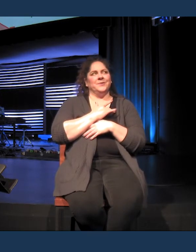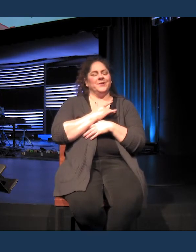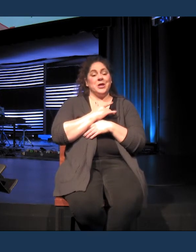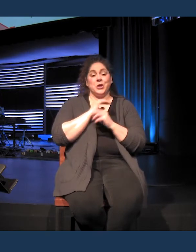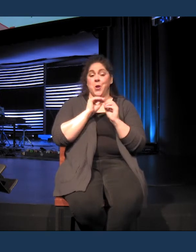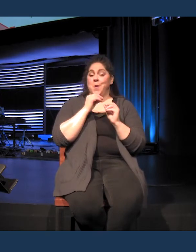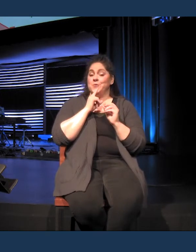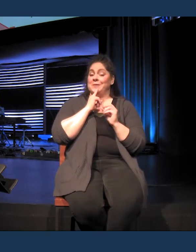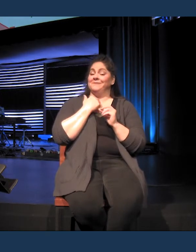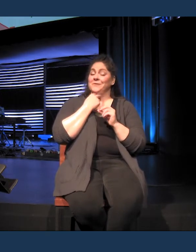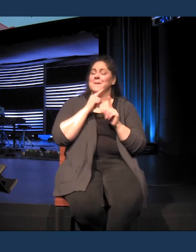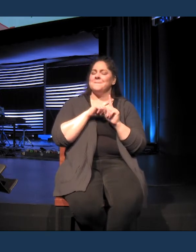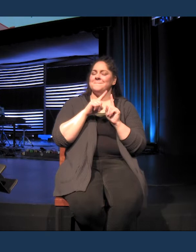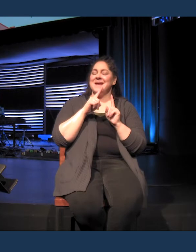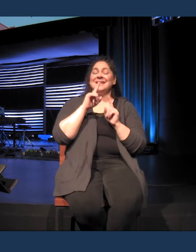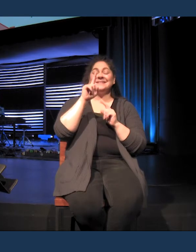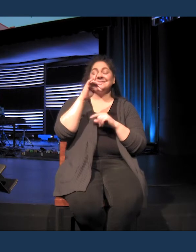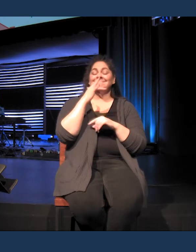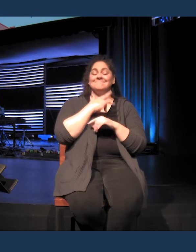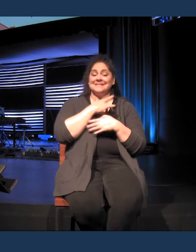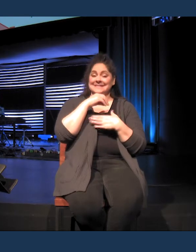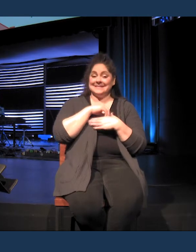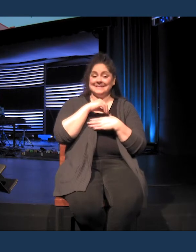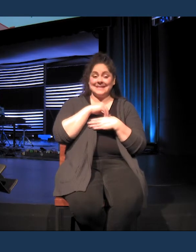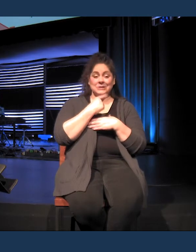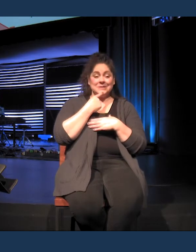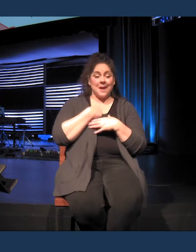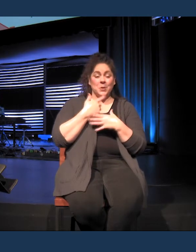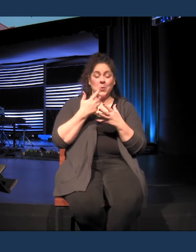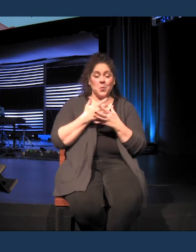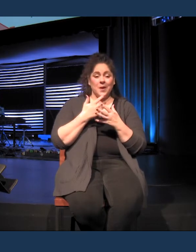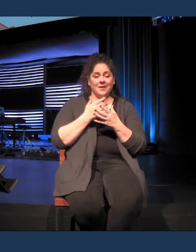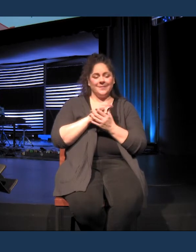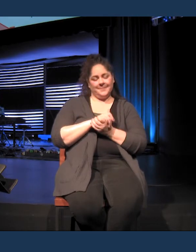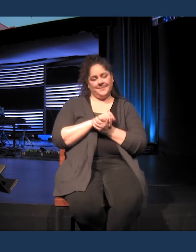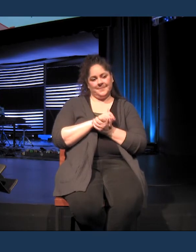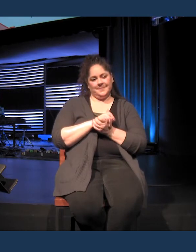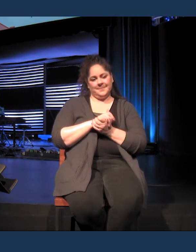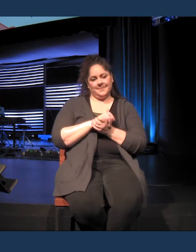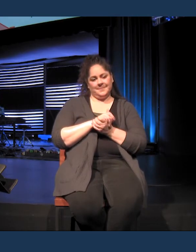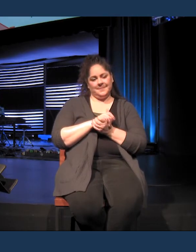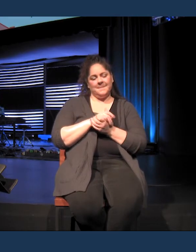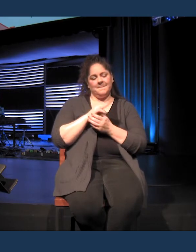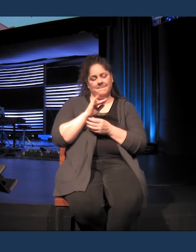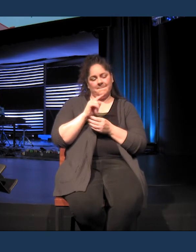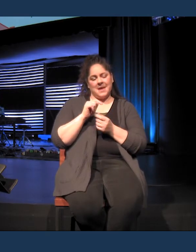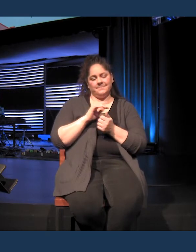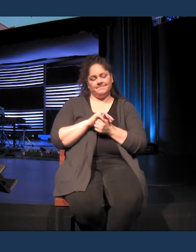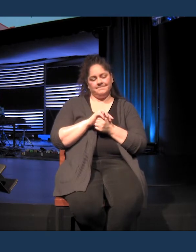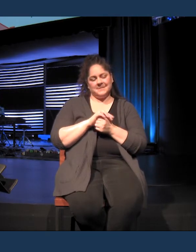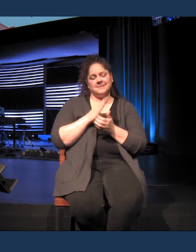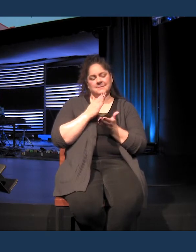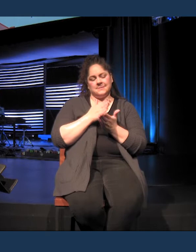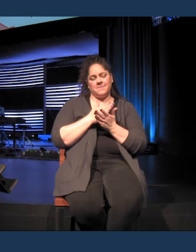voice. And you know what the voice said inside? Said, Matt, you need to get over yourself.